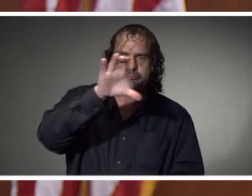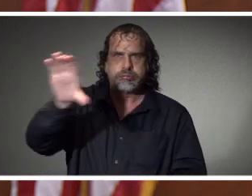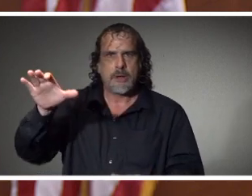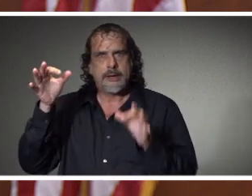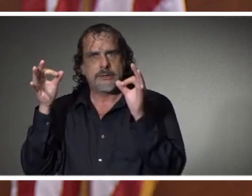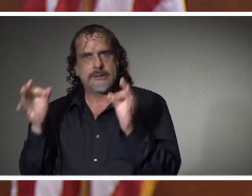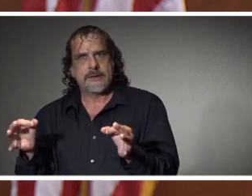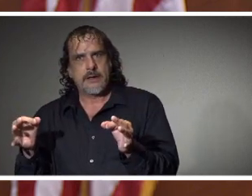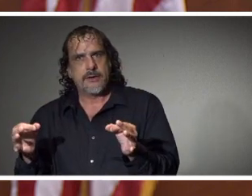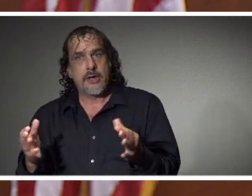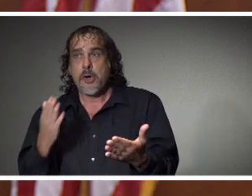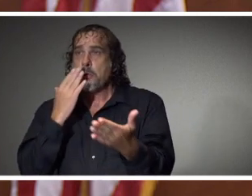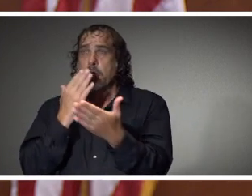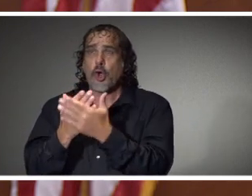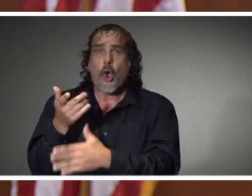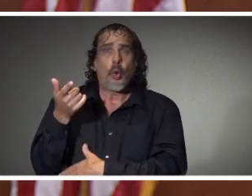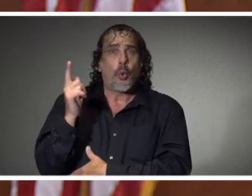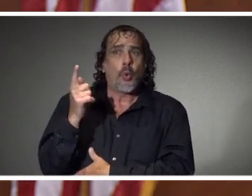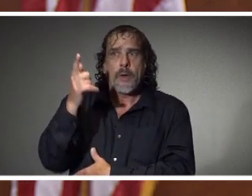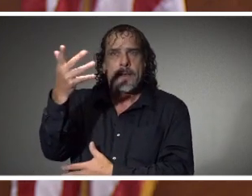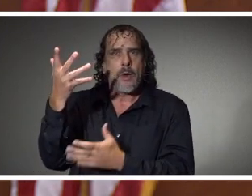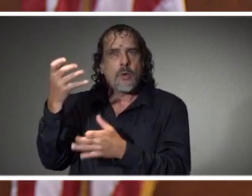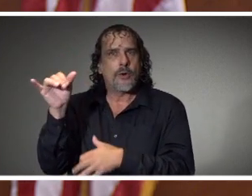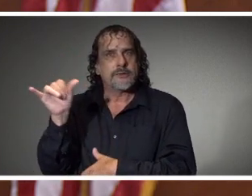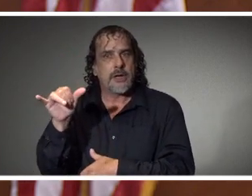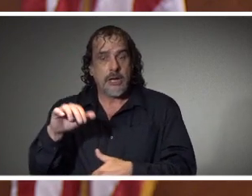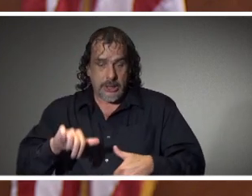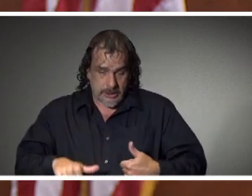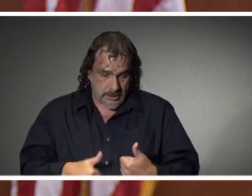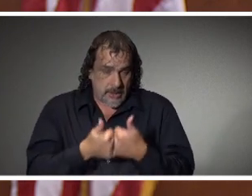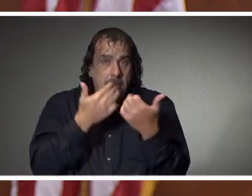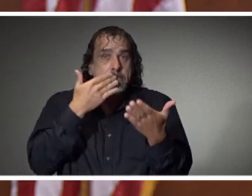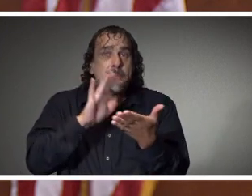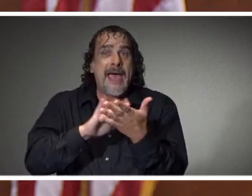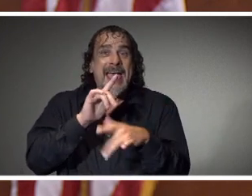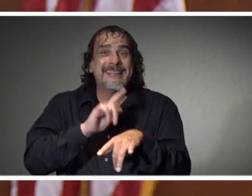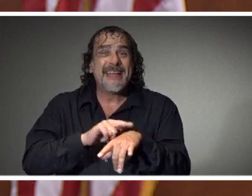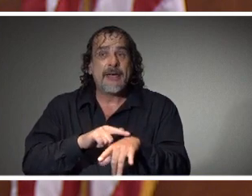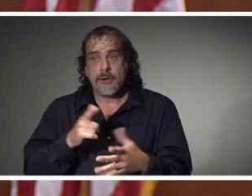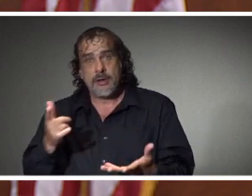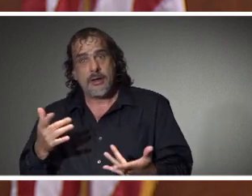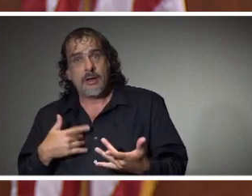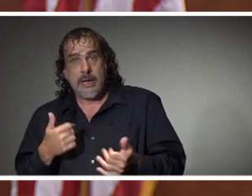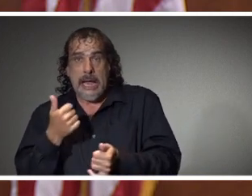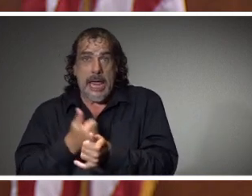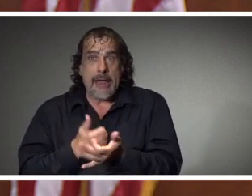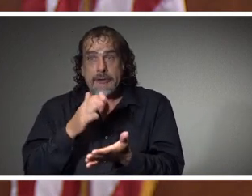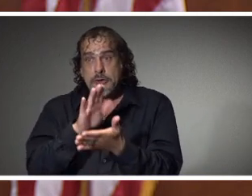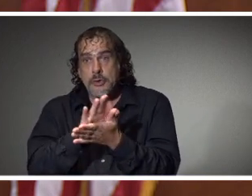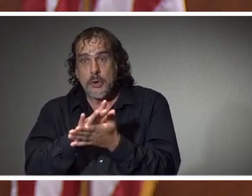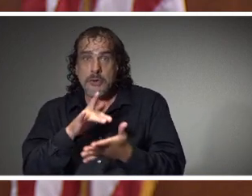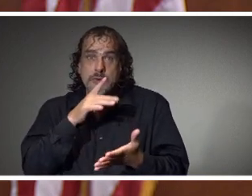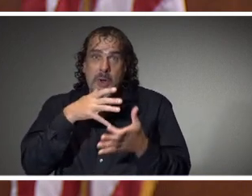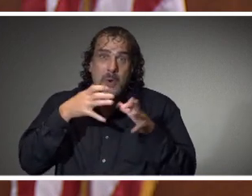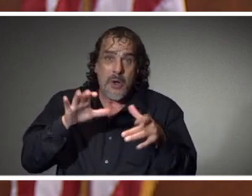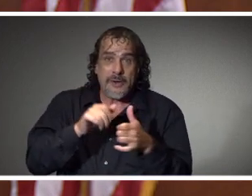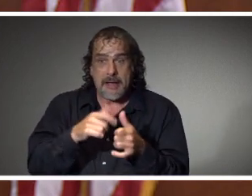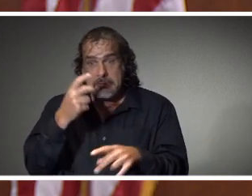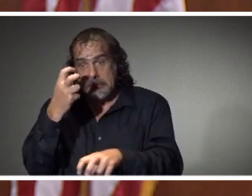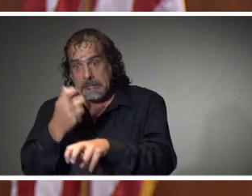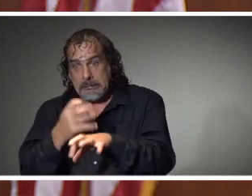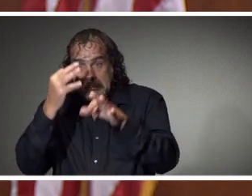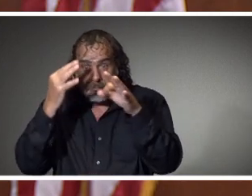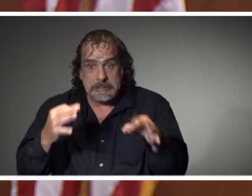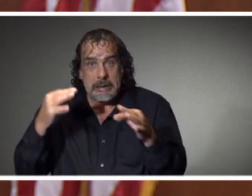good times, that's exactly the way they want it. In challenging times like now, maybe every district doesn't want to have to make these hard decisions,